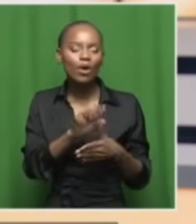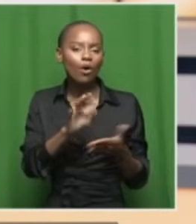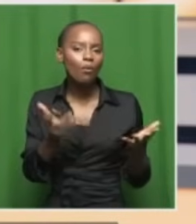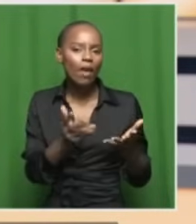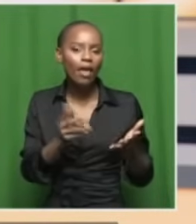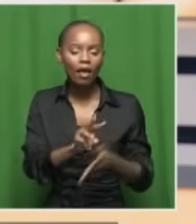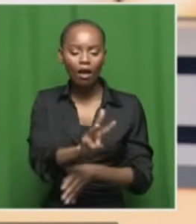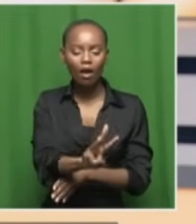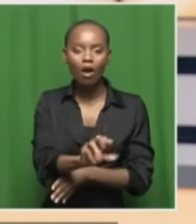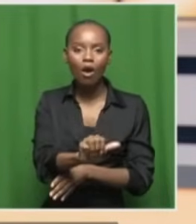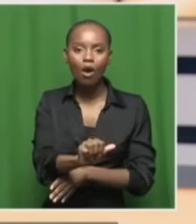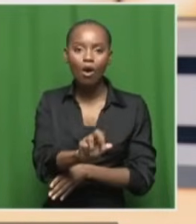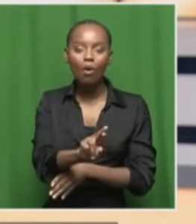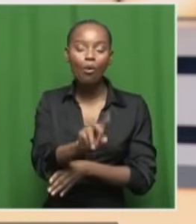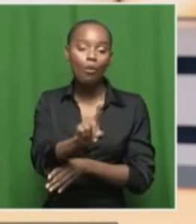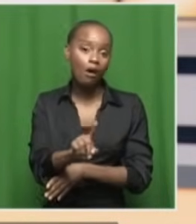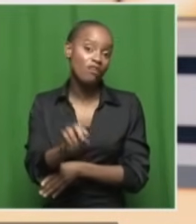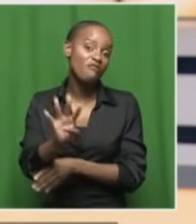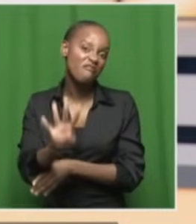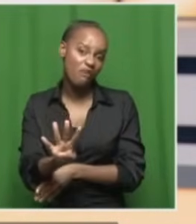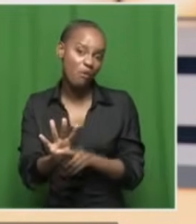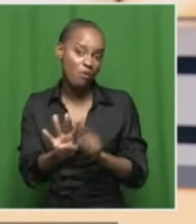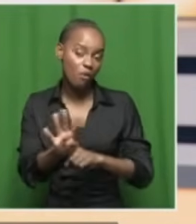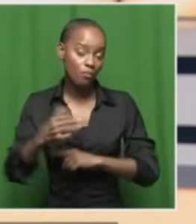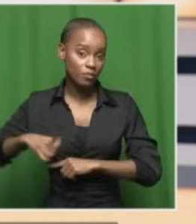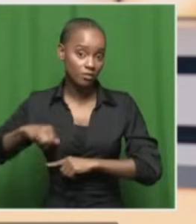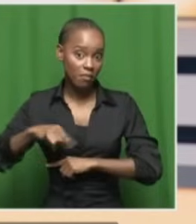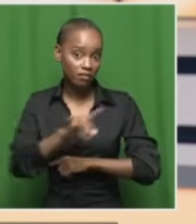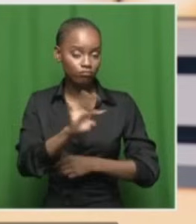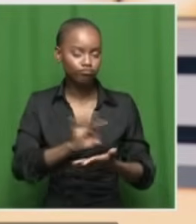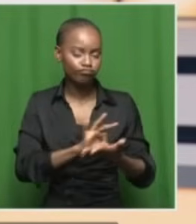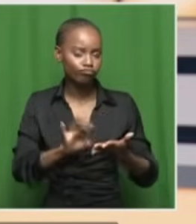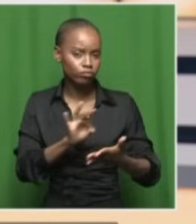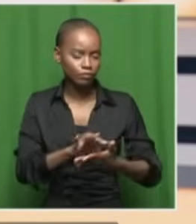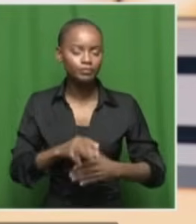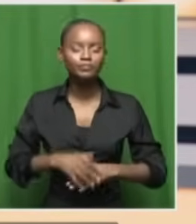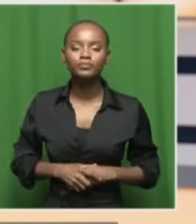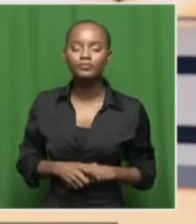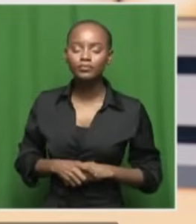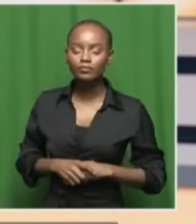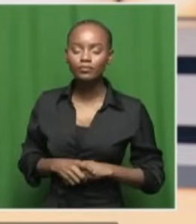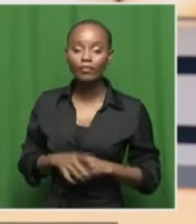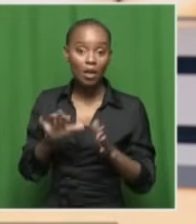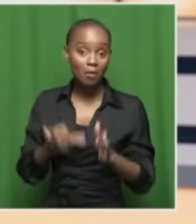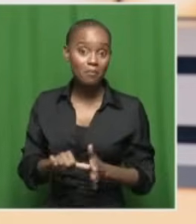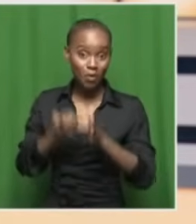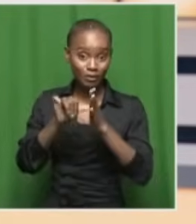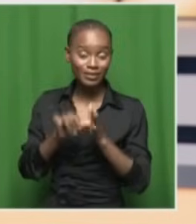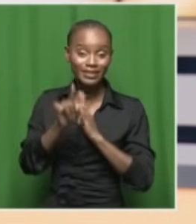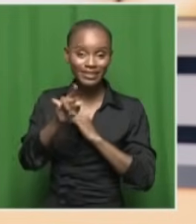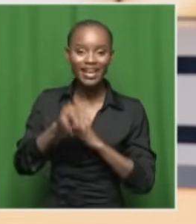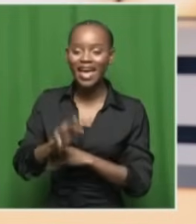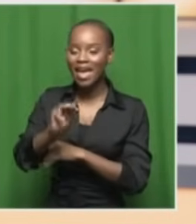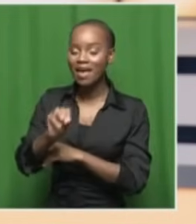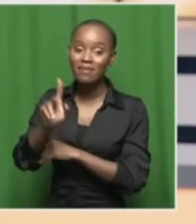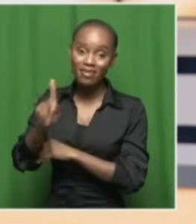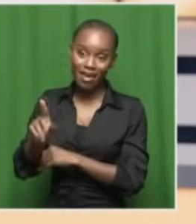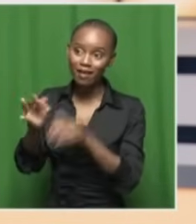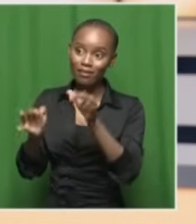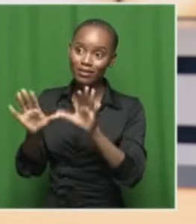In that municipality. And important is that this was Umkhonto Wesizwe, since they were